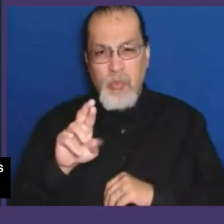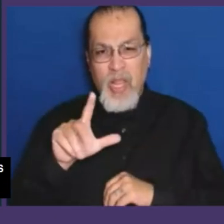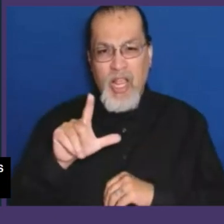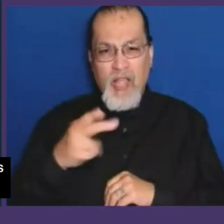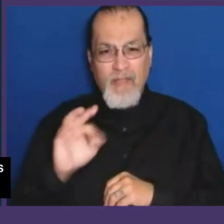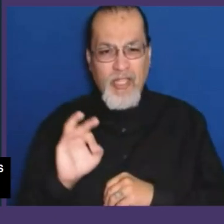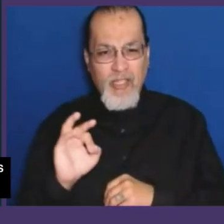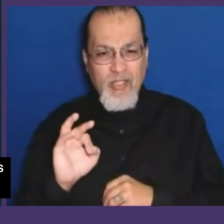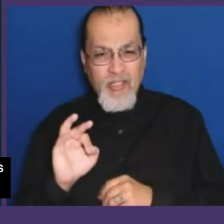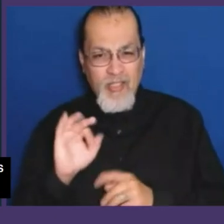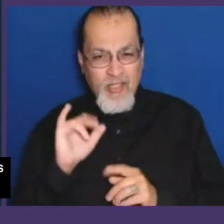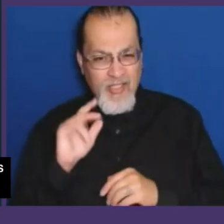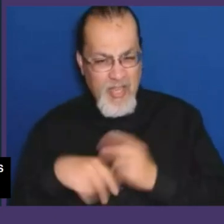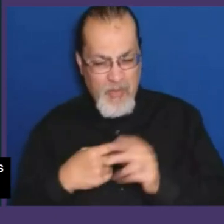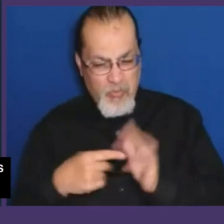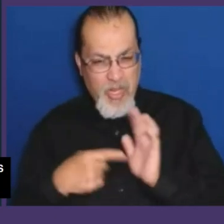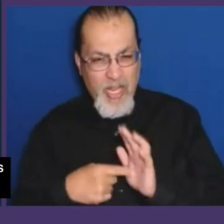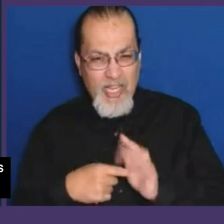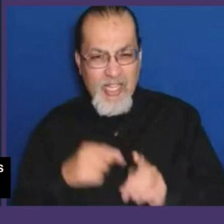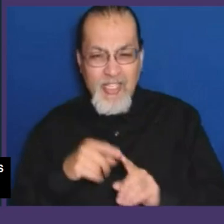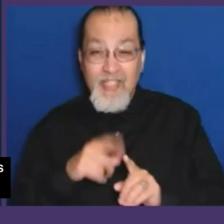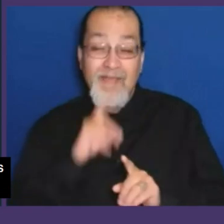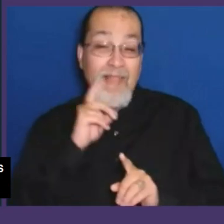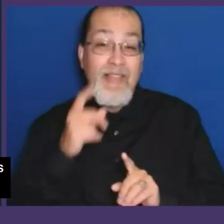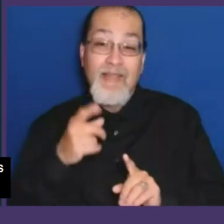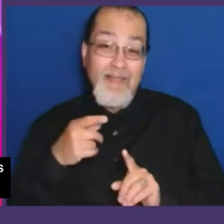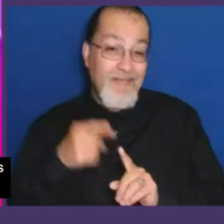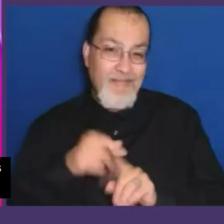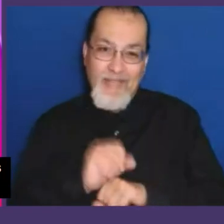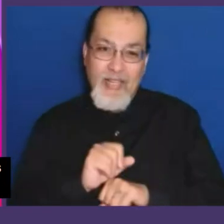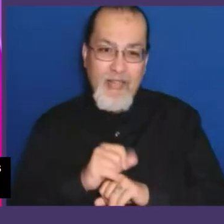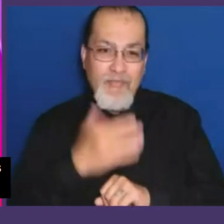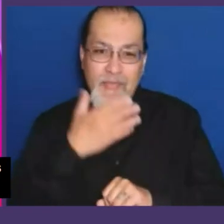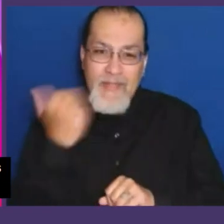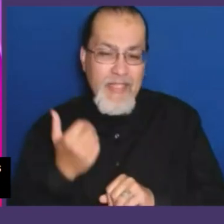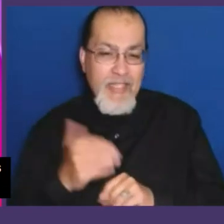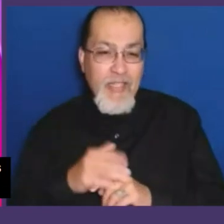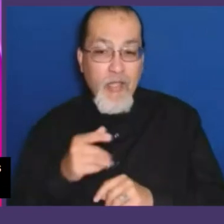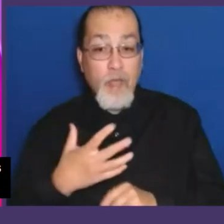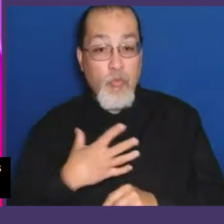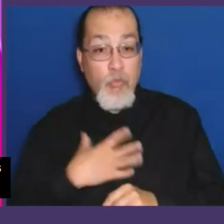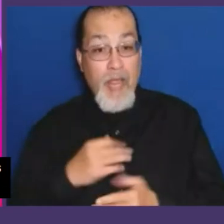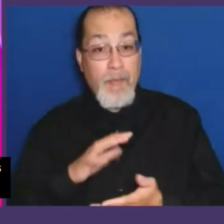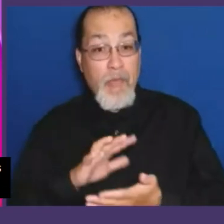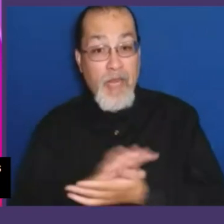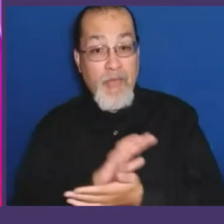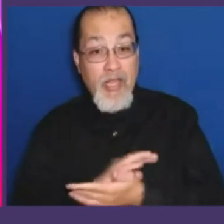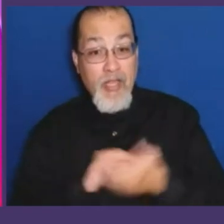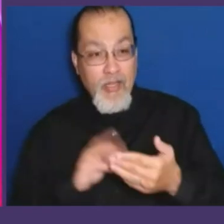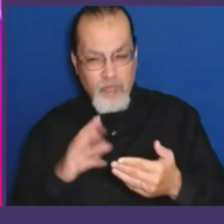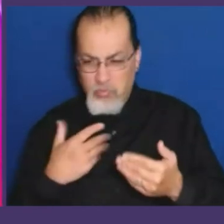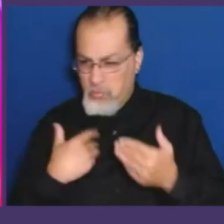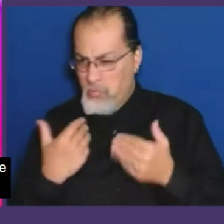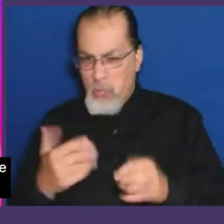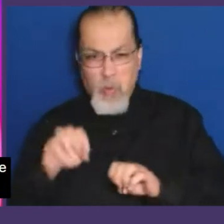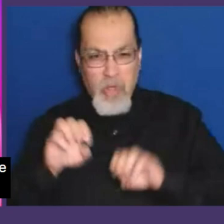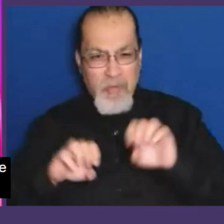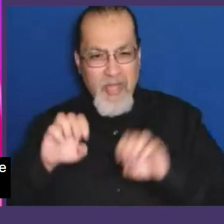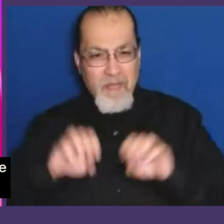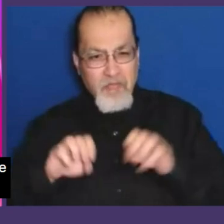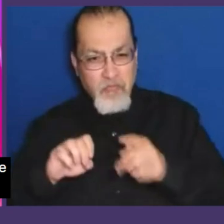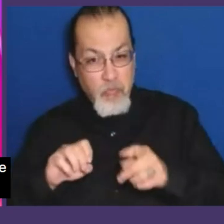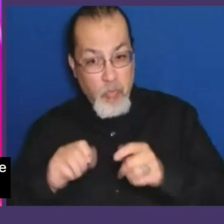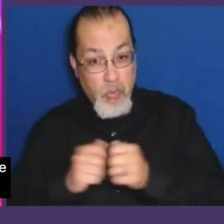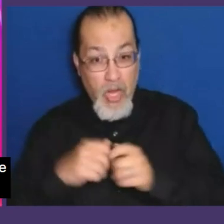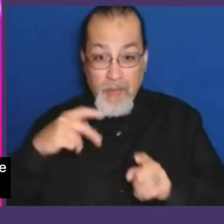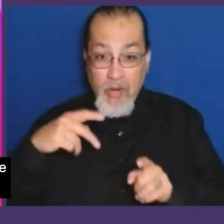paper. According to these experiments a while ago now, these PPO models are RLHF, and we see that they are basically just preferred